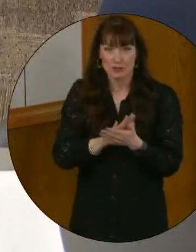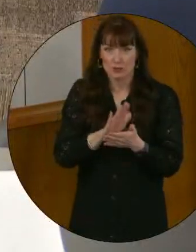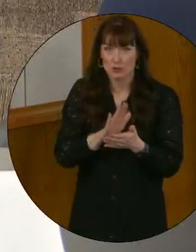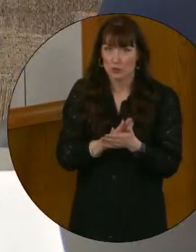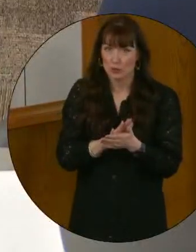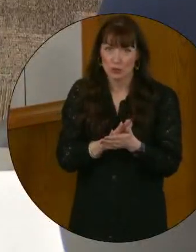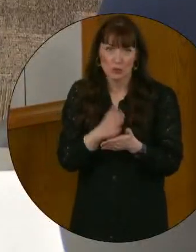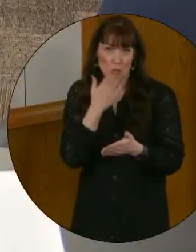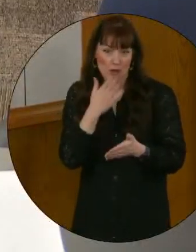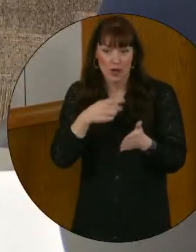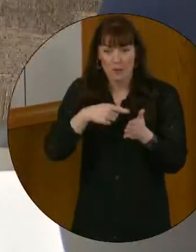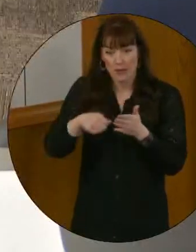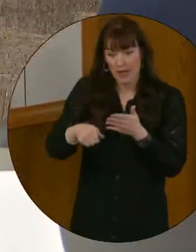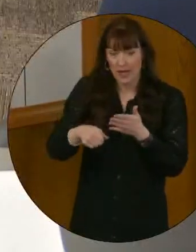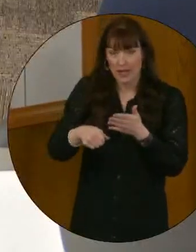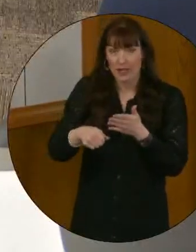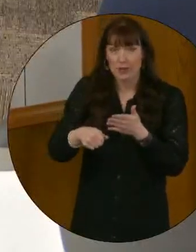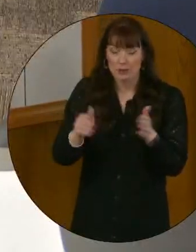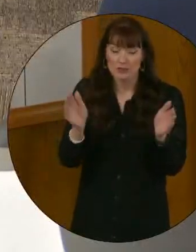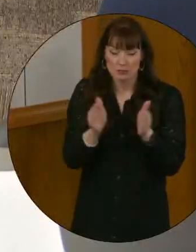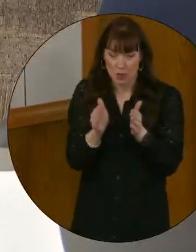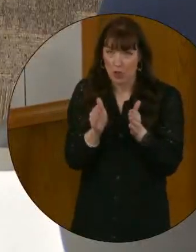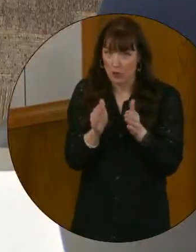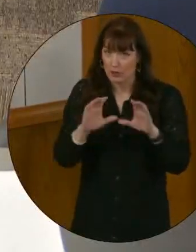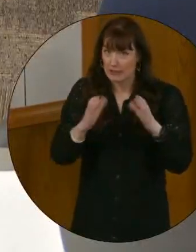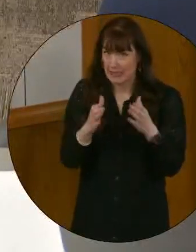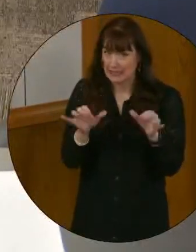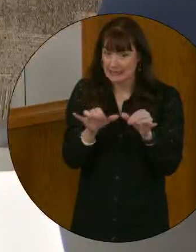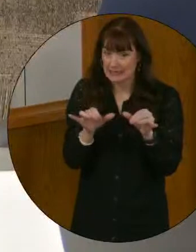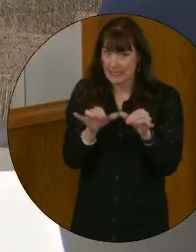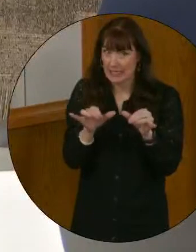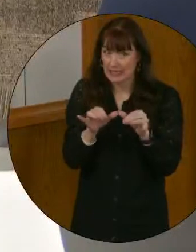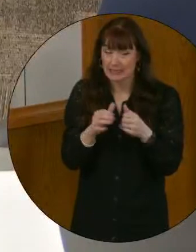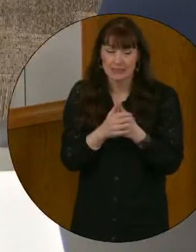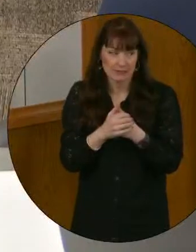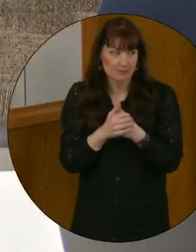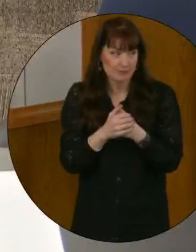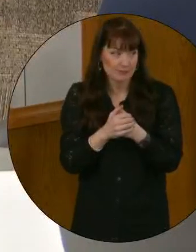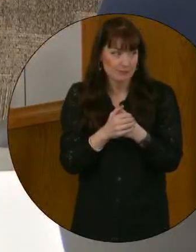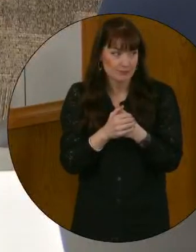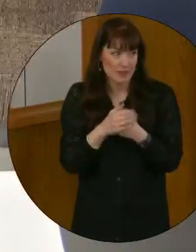well-compensated teachers with lower class size. That did show up in that particular